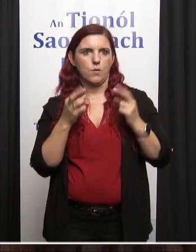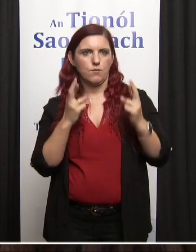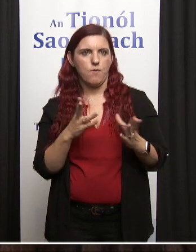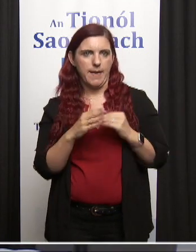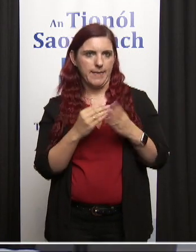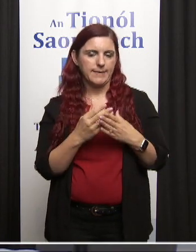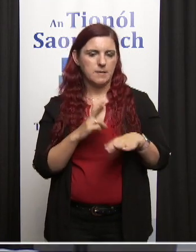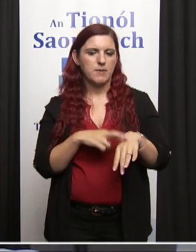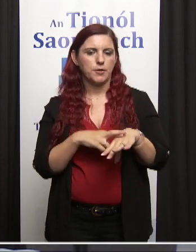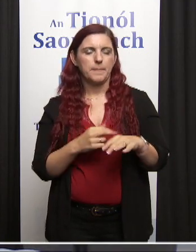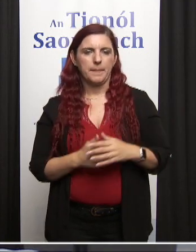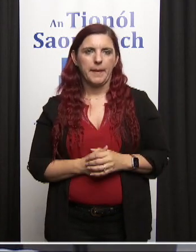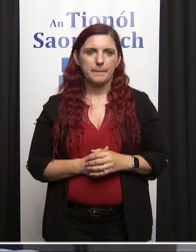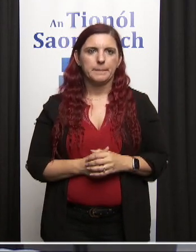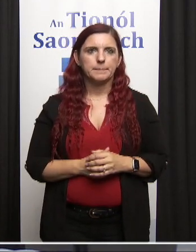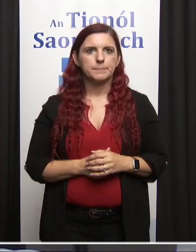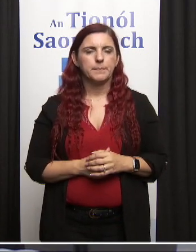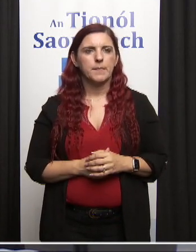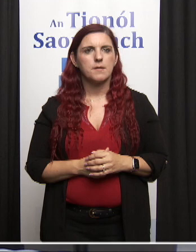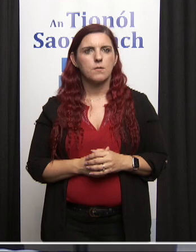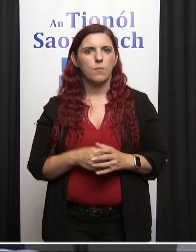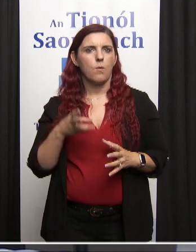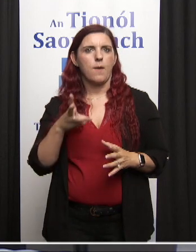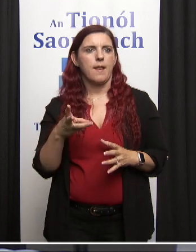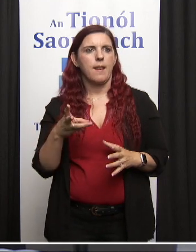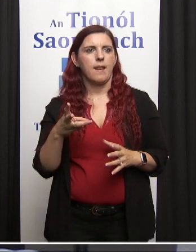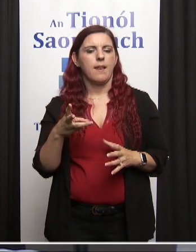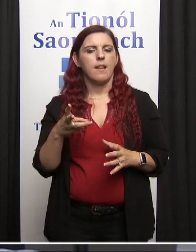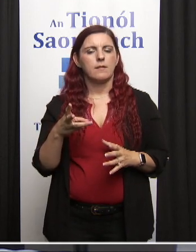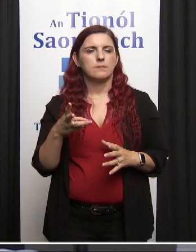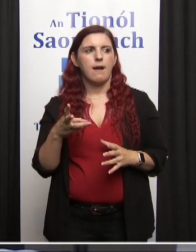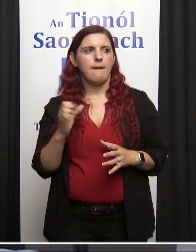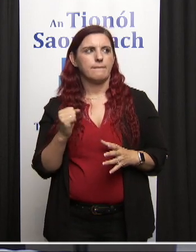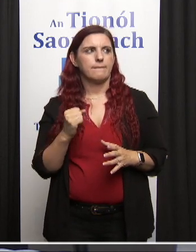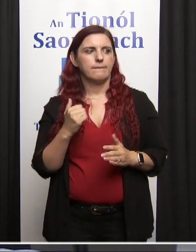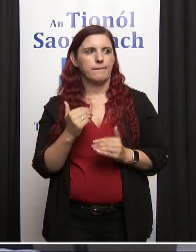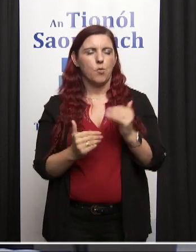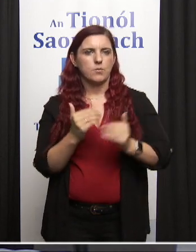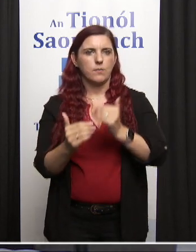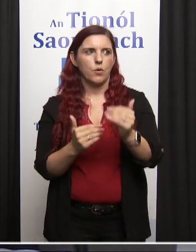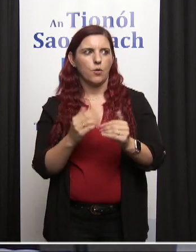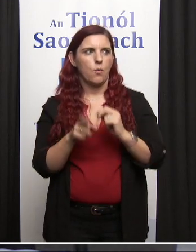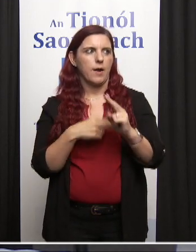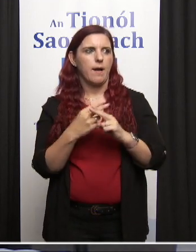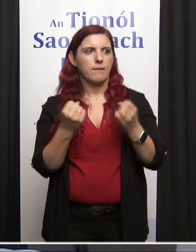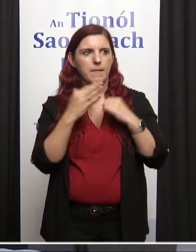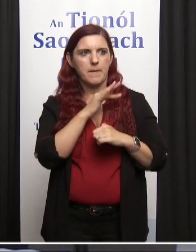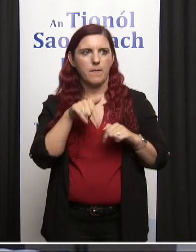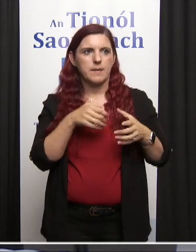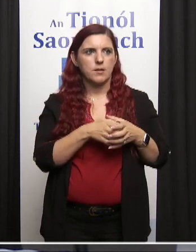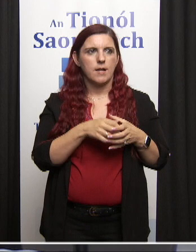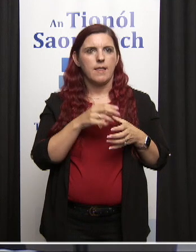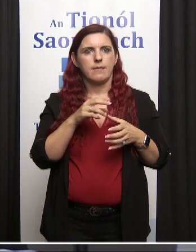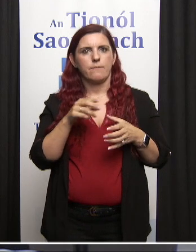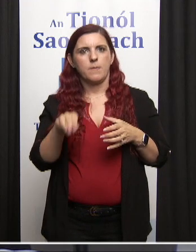opposed to, because it's a once-in-a-lifetime chance. So we will have a better idea when we work out the feedback from this session and from the session